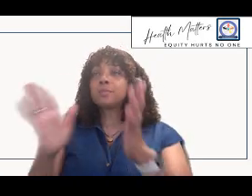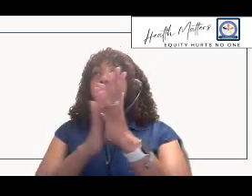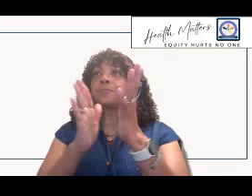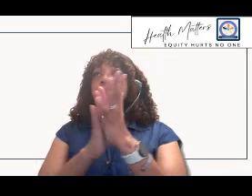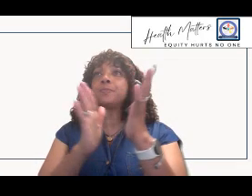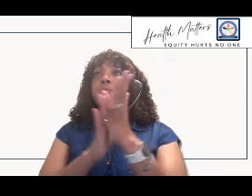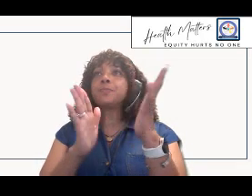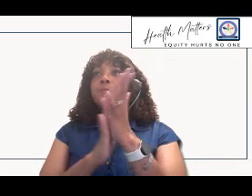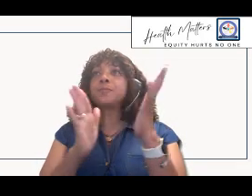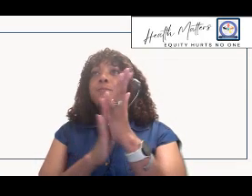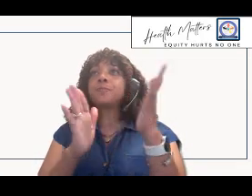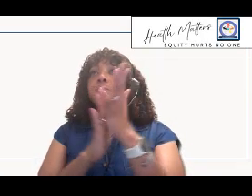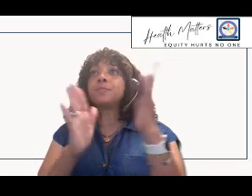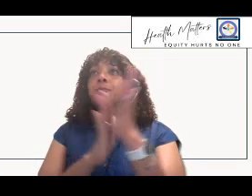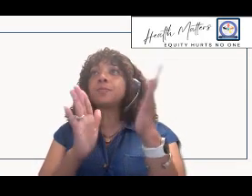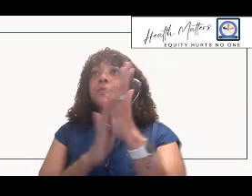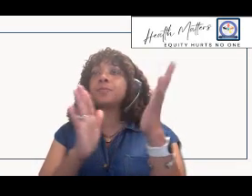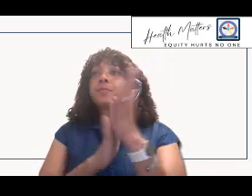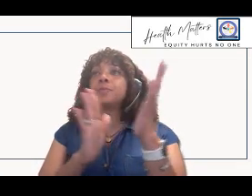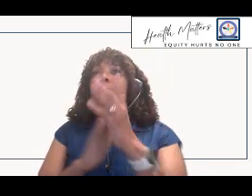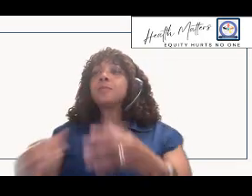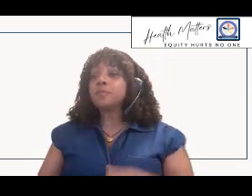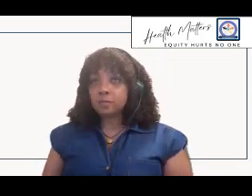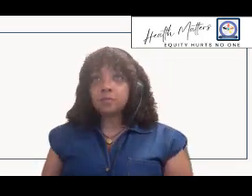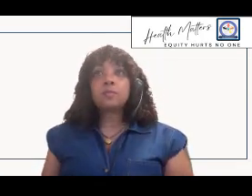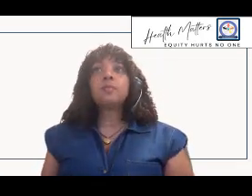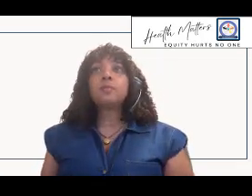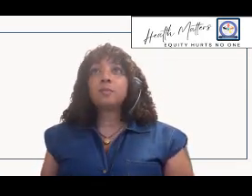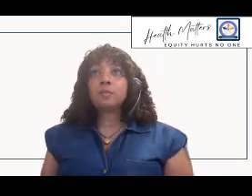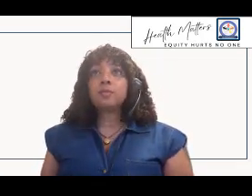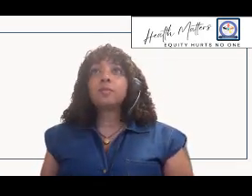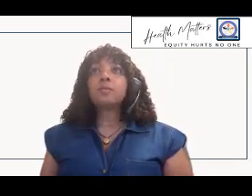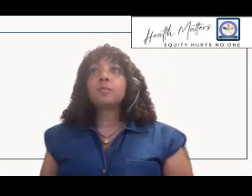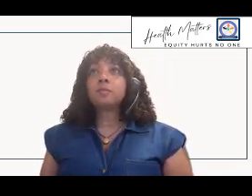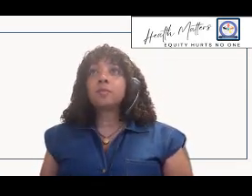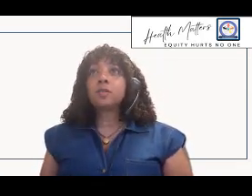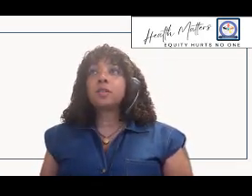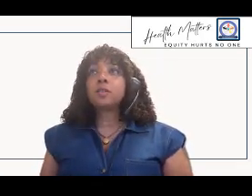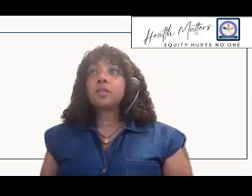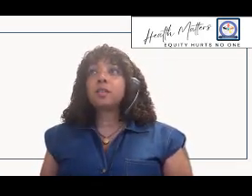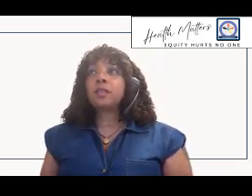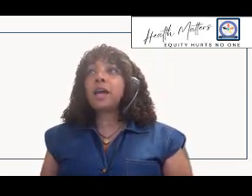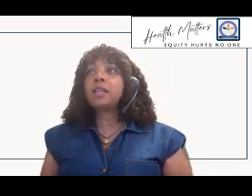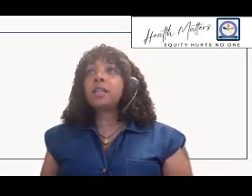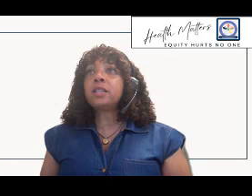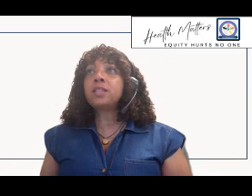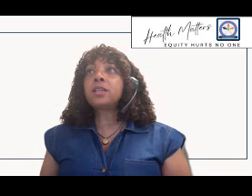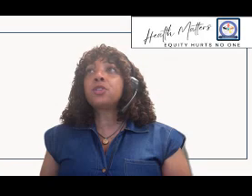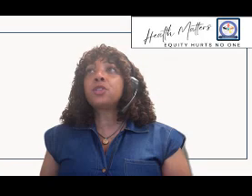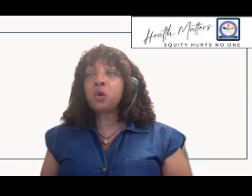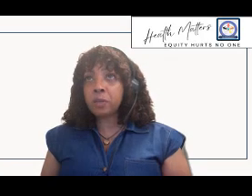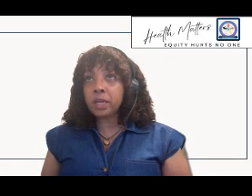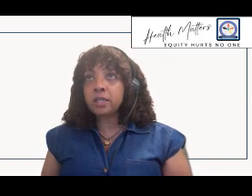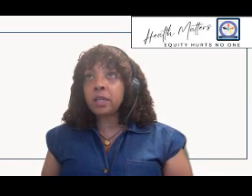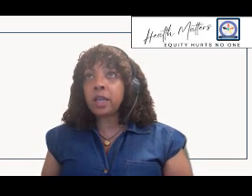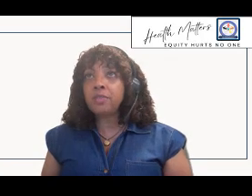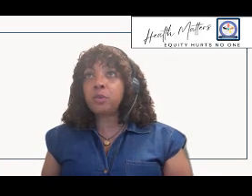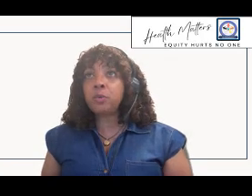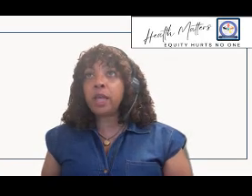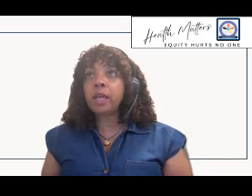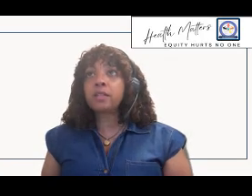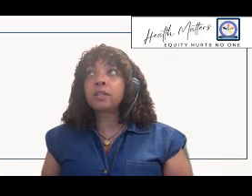wanted to mention those to you so you can, you just know we're very excited about those. That is so